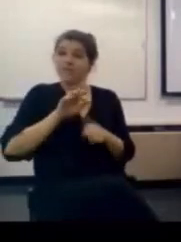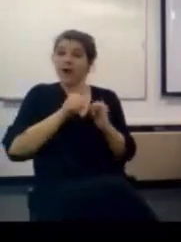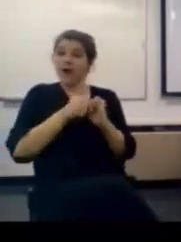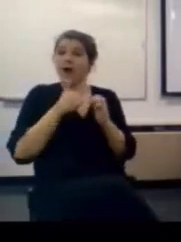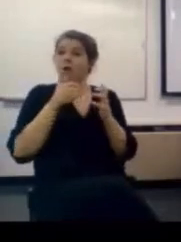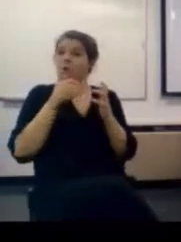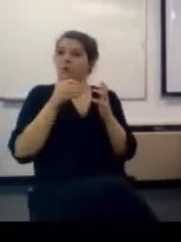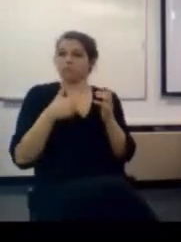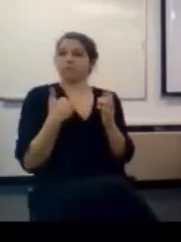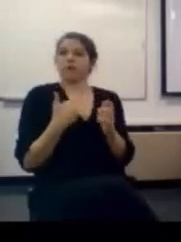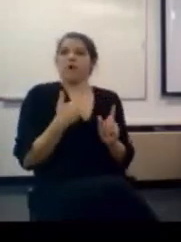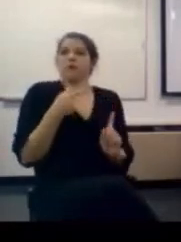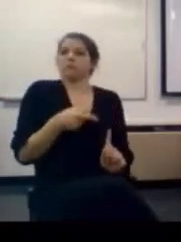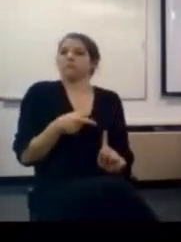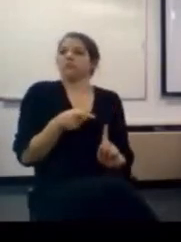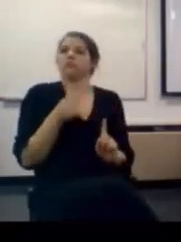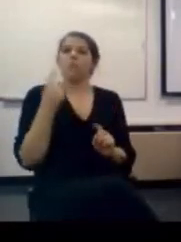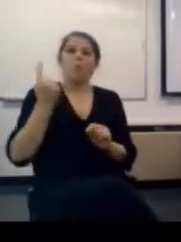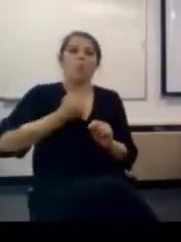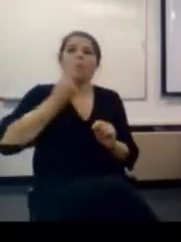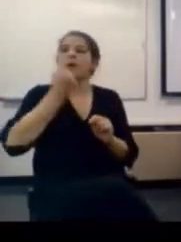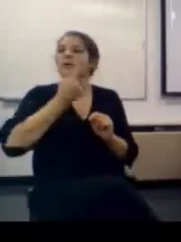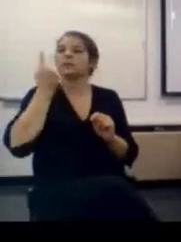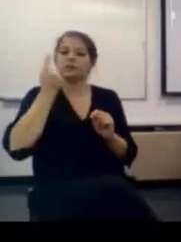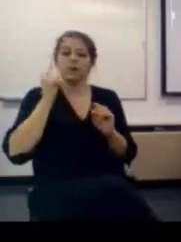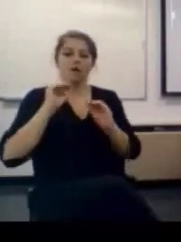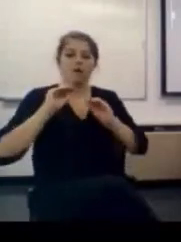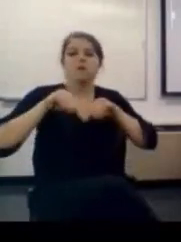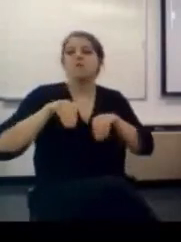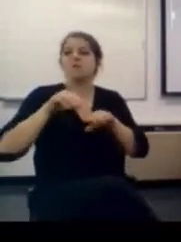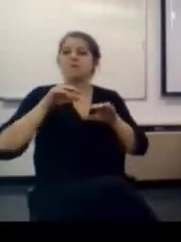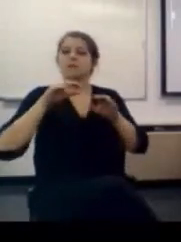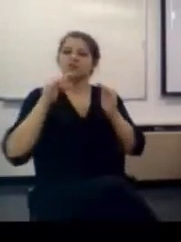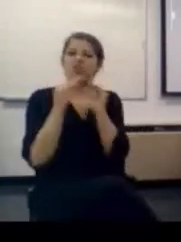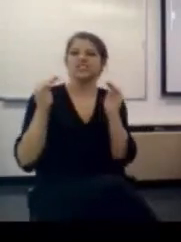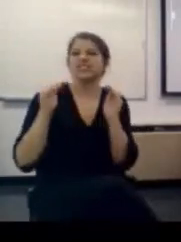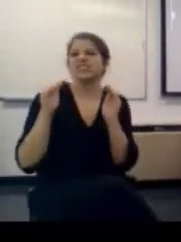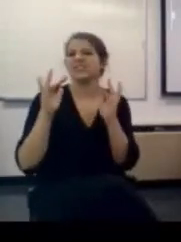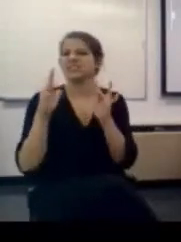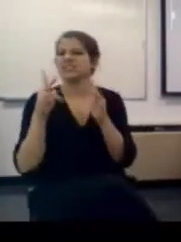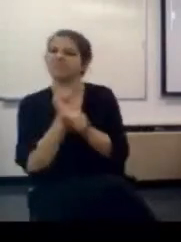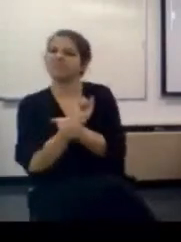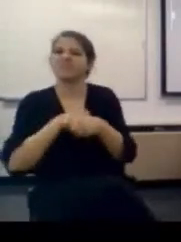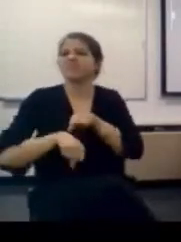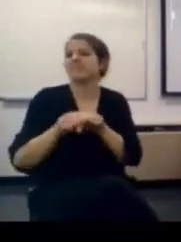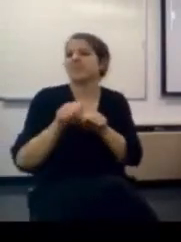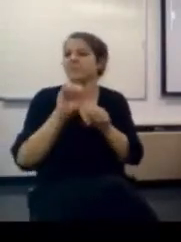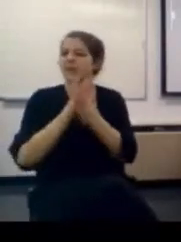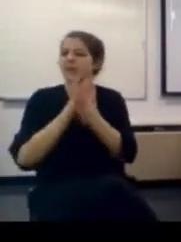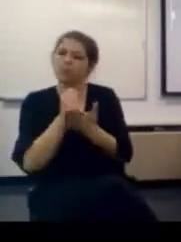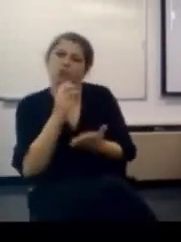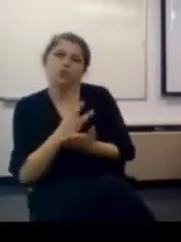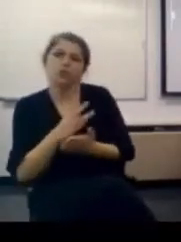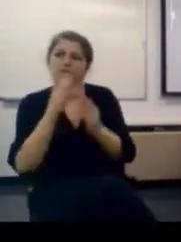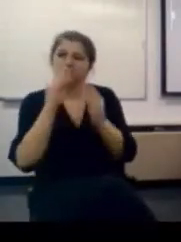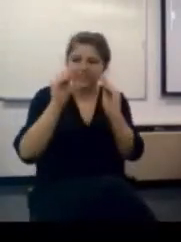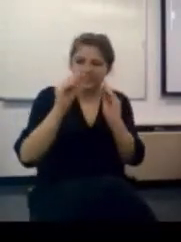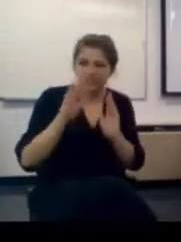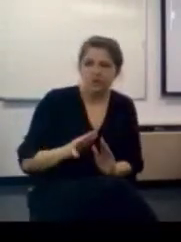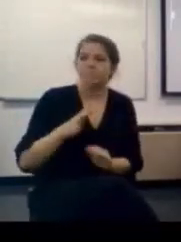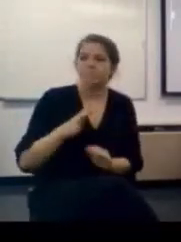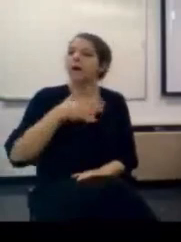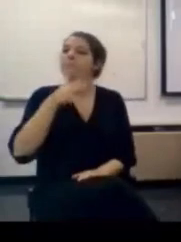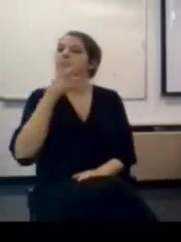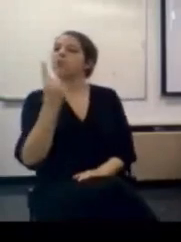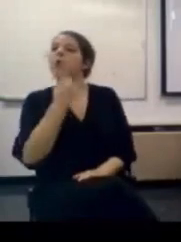mother's history of how, at a very young age, she was always sort of inserting herself in things. And even when she became a social